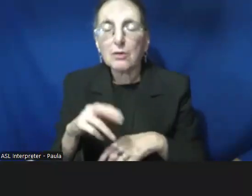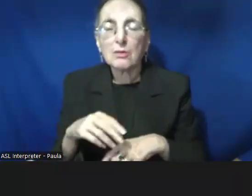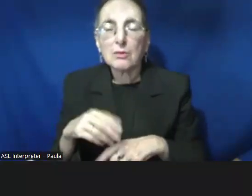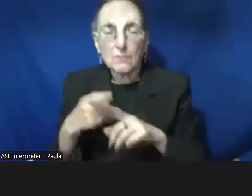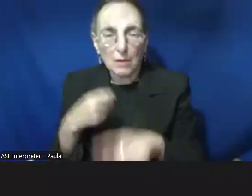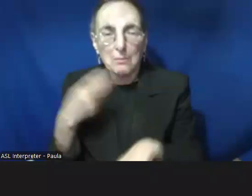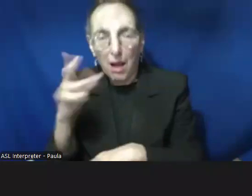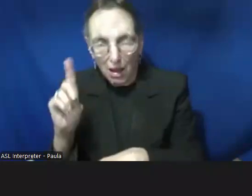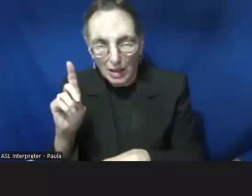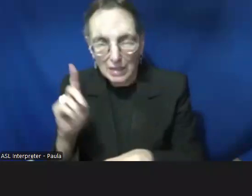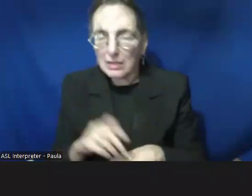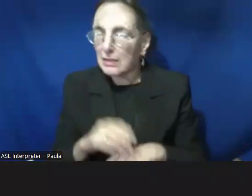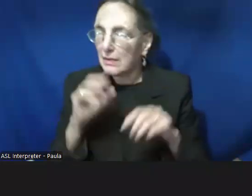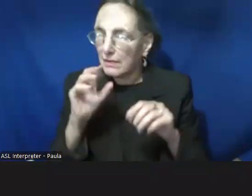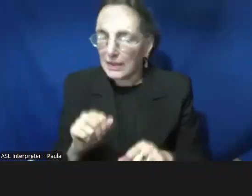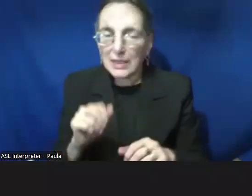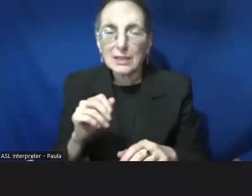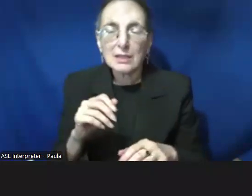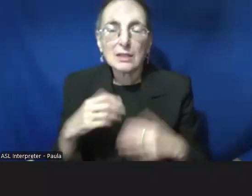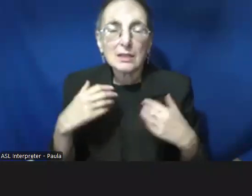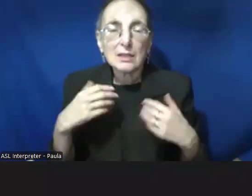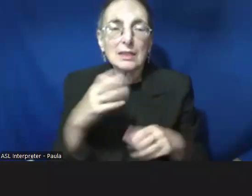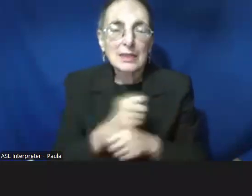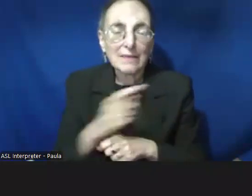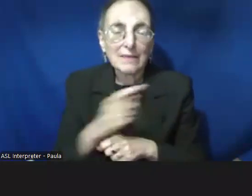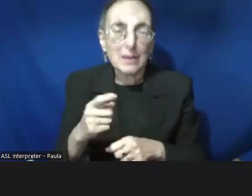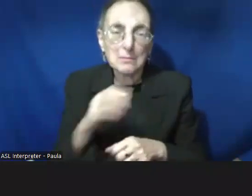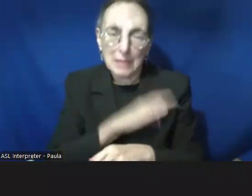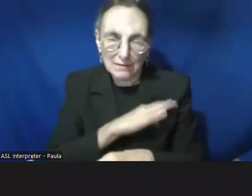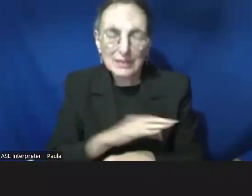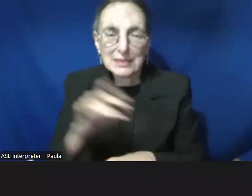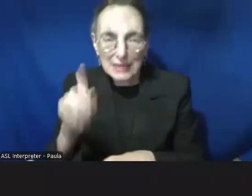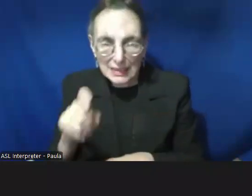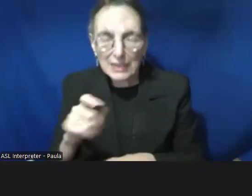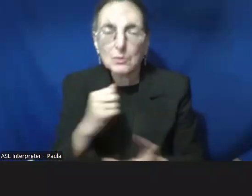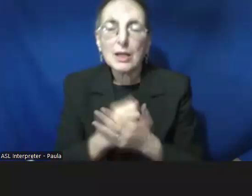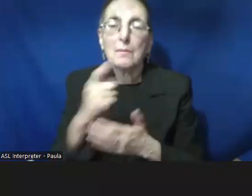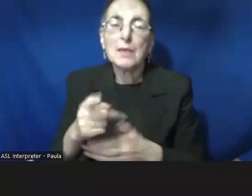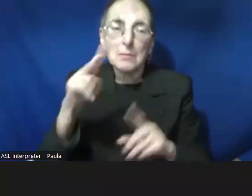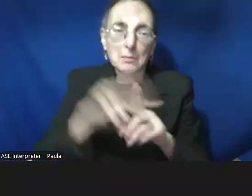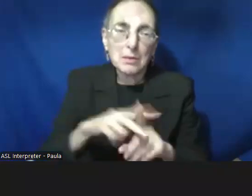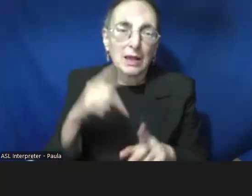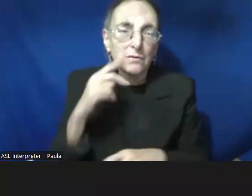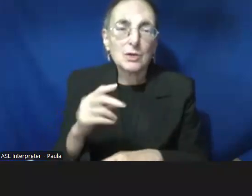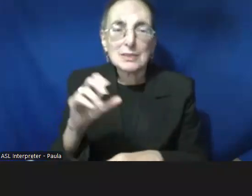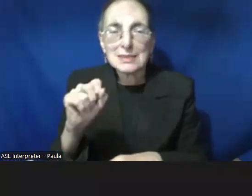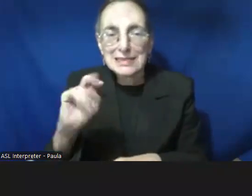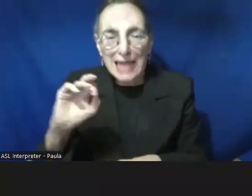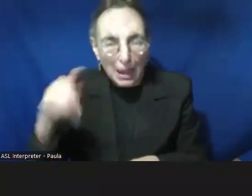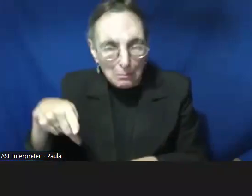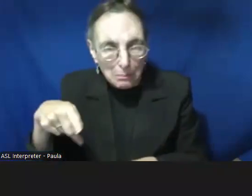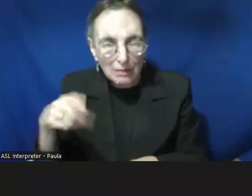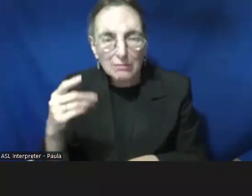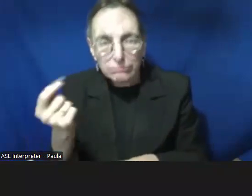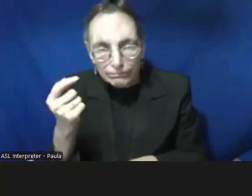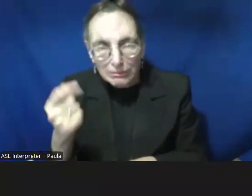They can get the health benefit, the benefits they need. We help them apply for SNAP and any other benefits. And one thing that